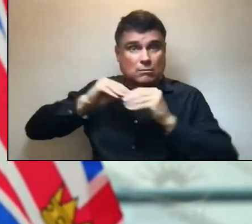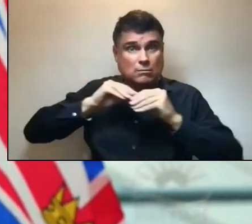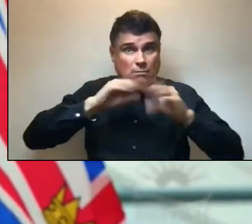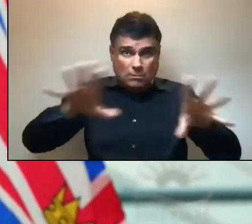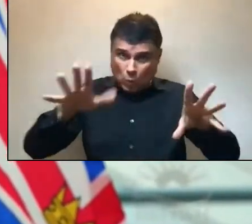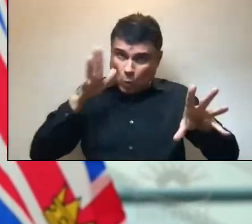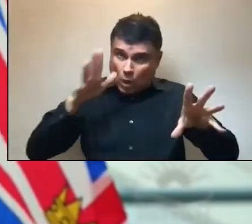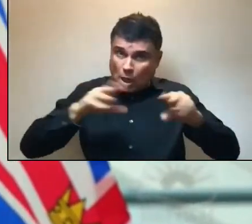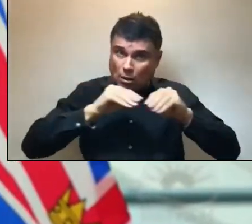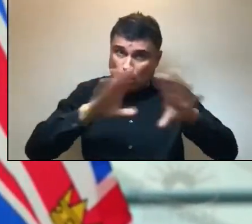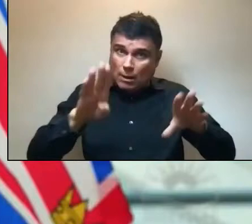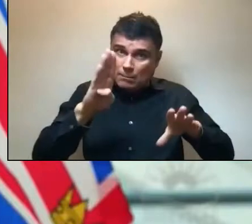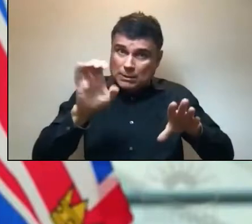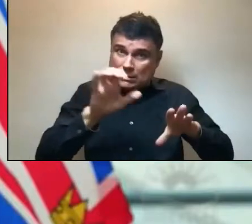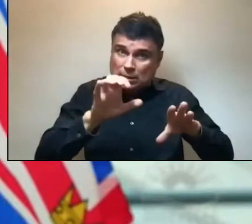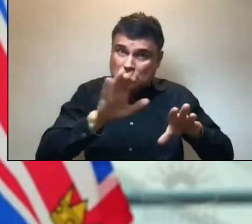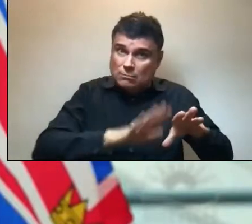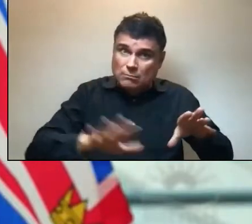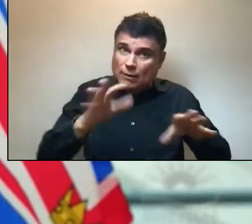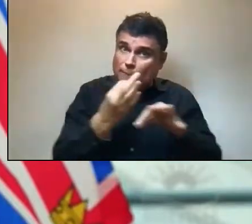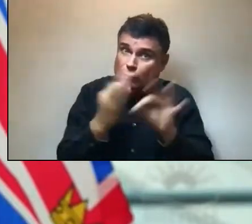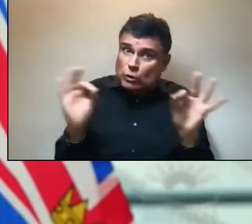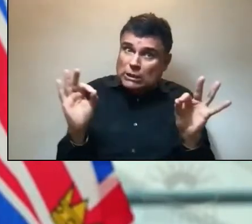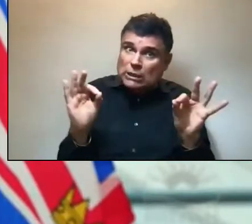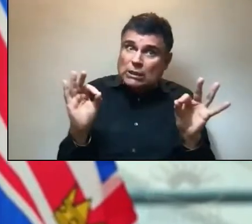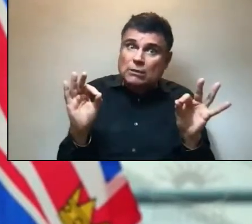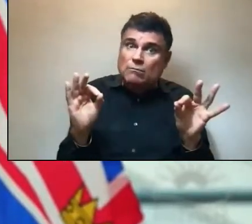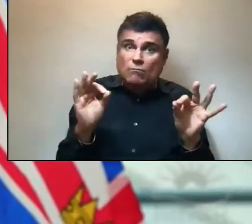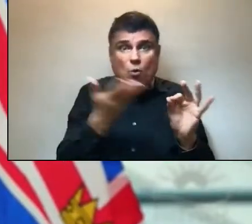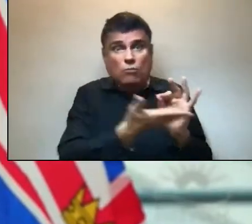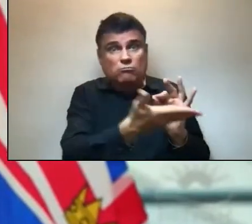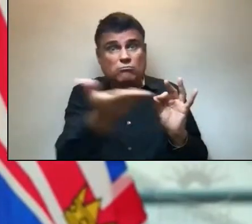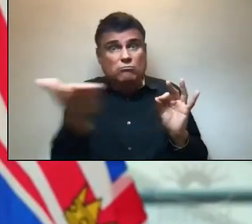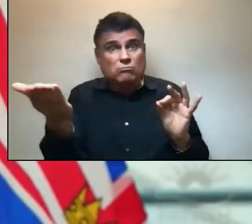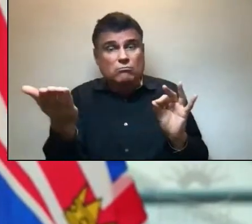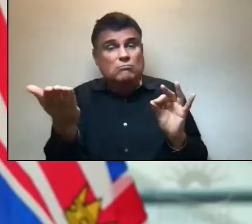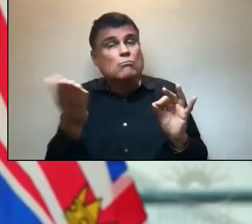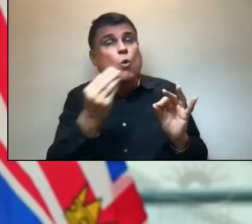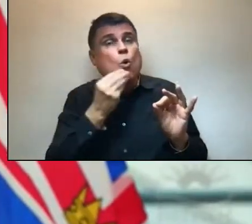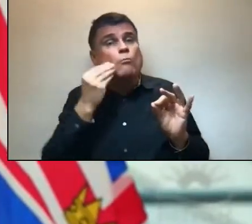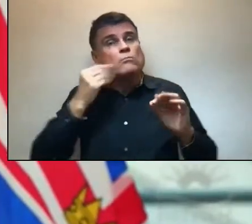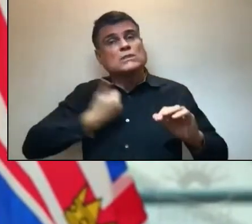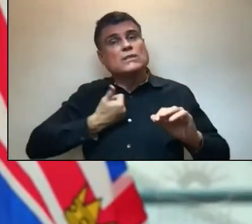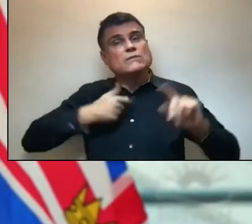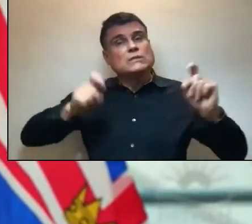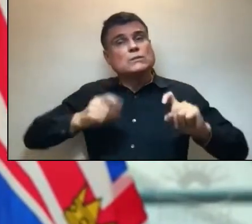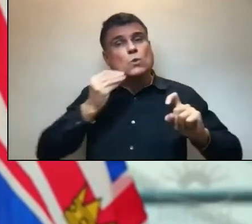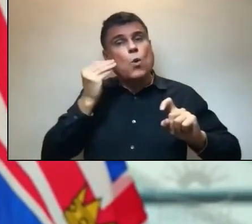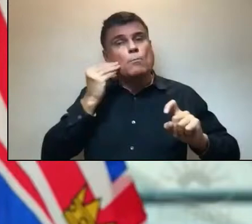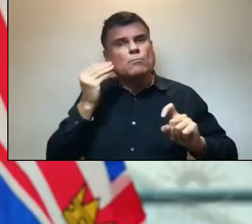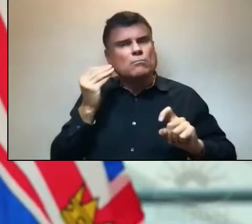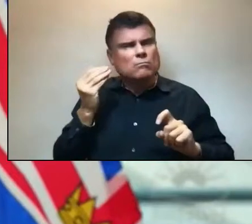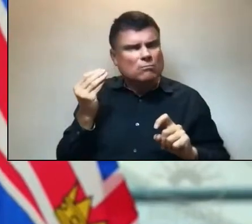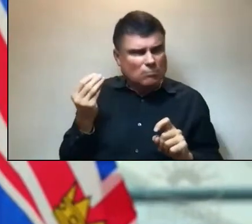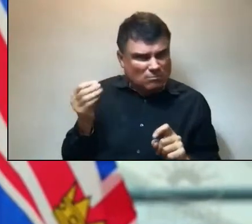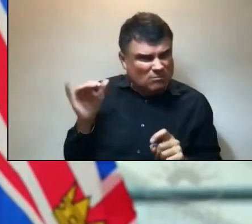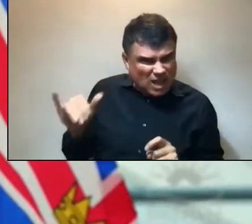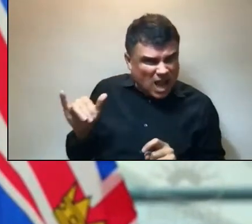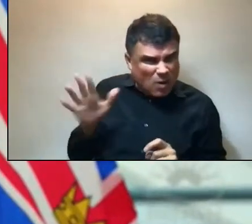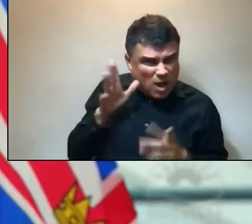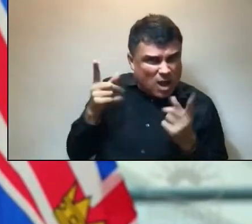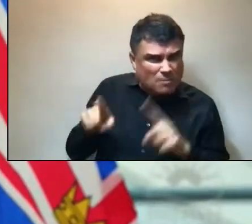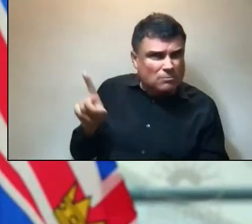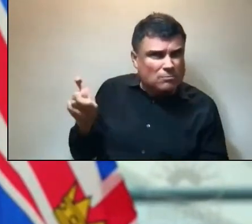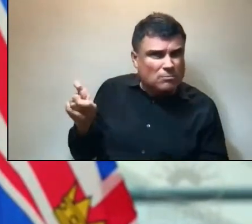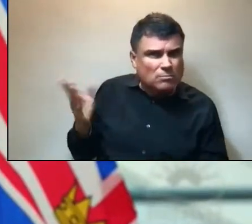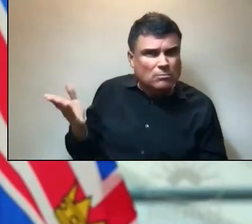for free to the public to take home like we are seeing in other provinces? The short answer is yes. So we've been talking, and I mentioned